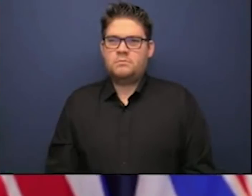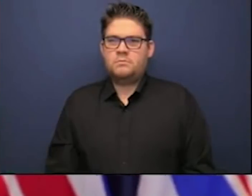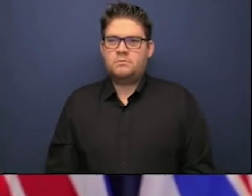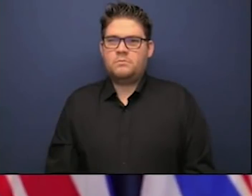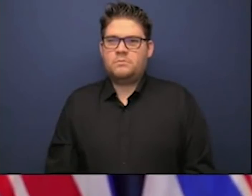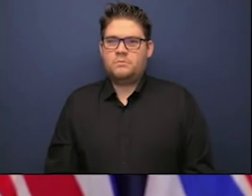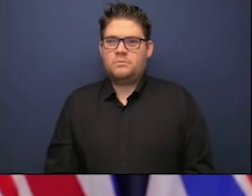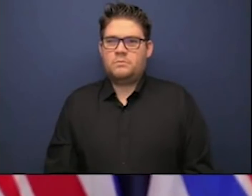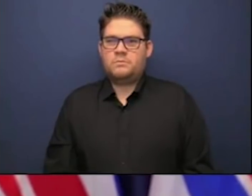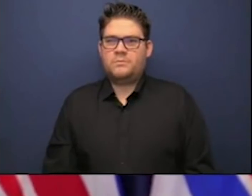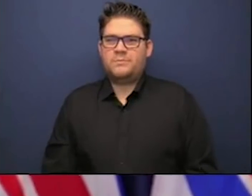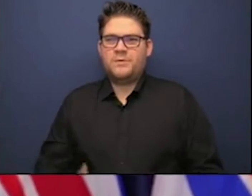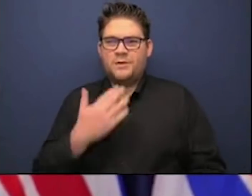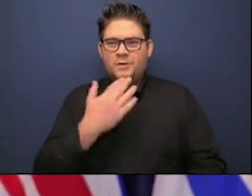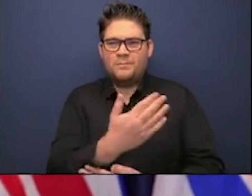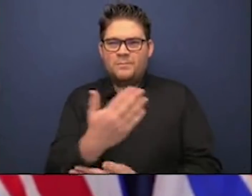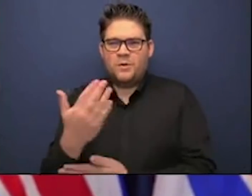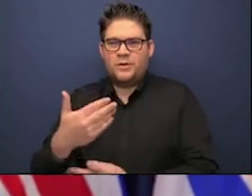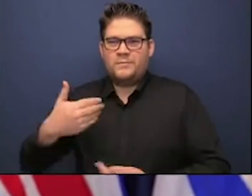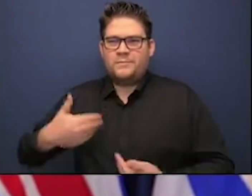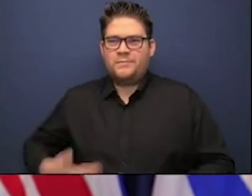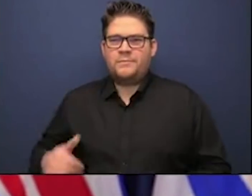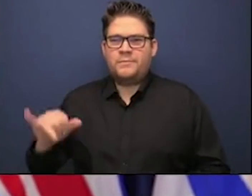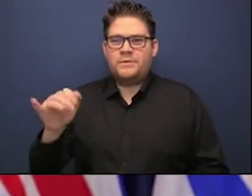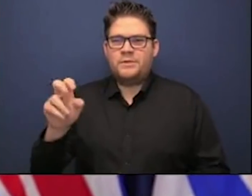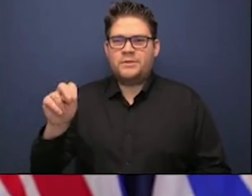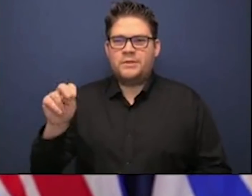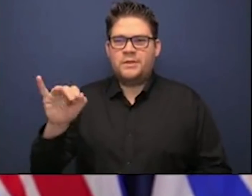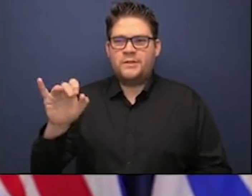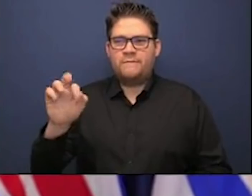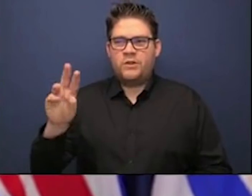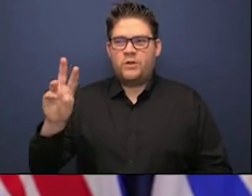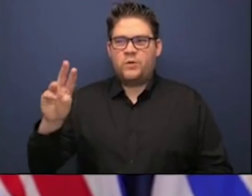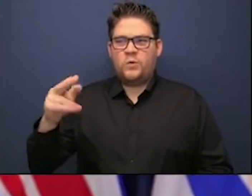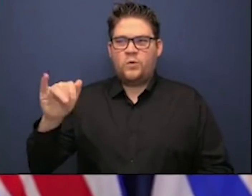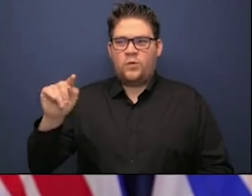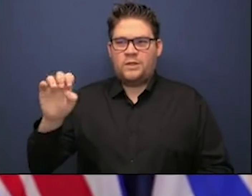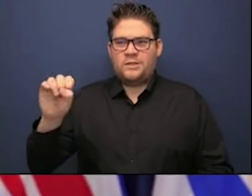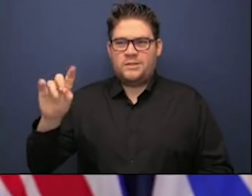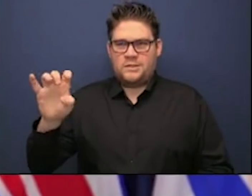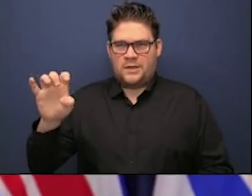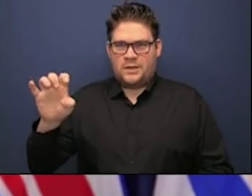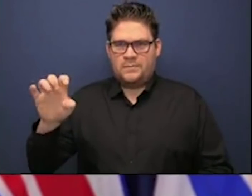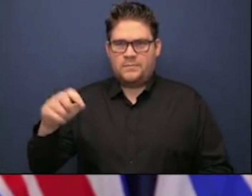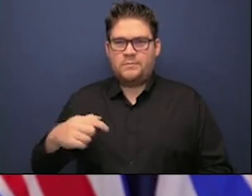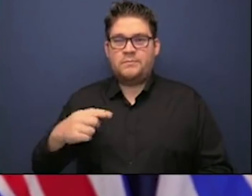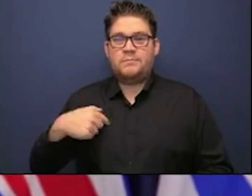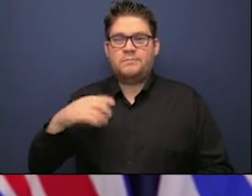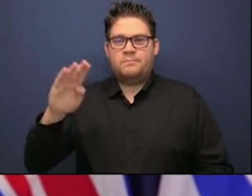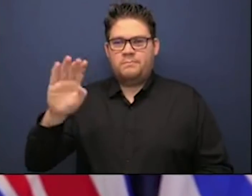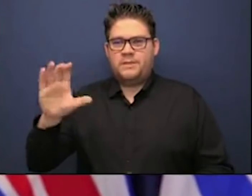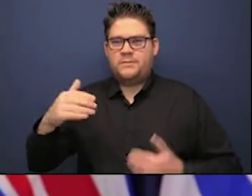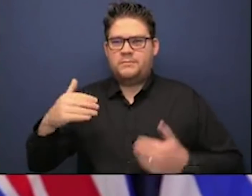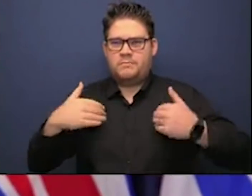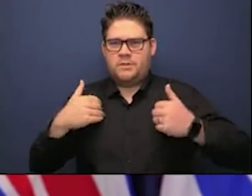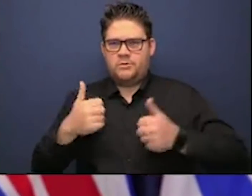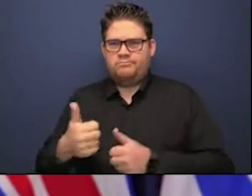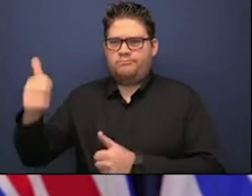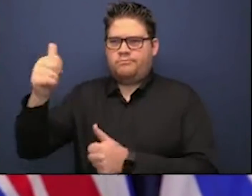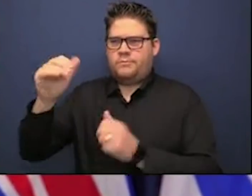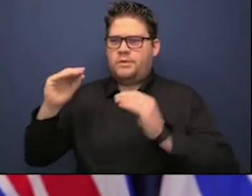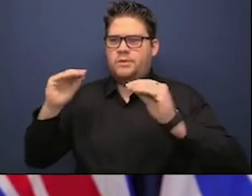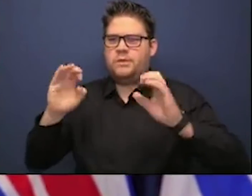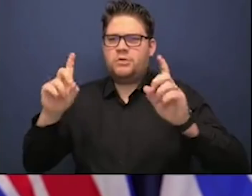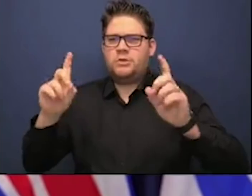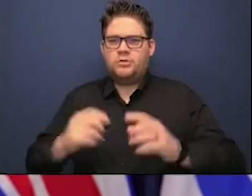Good morning. My name is Jennifer Whiteside. I am BC's Minister of Education. I am grateful to be with you here today from the